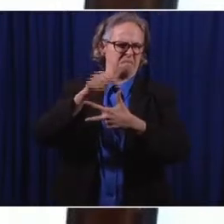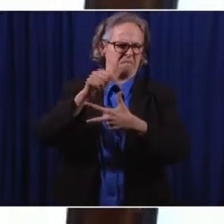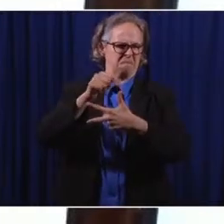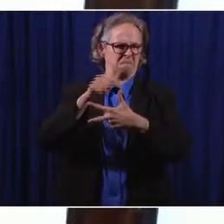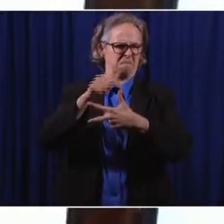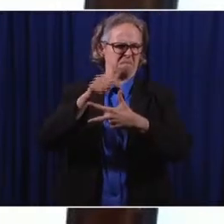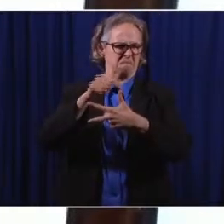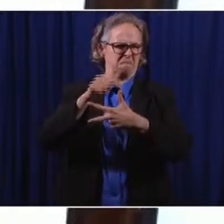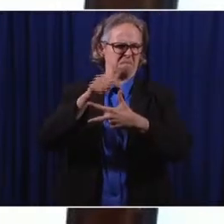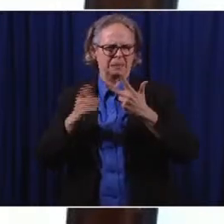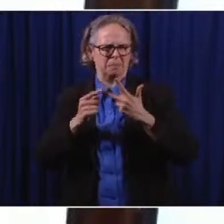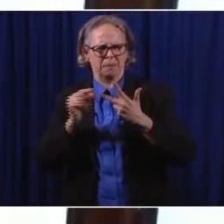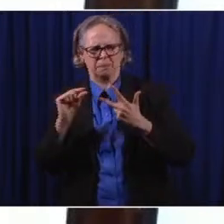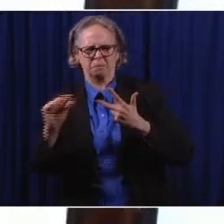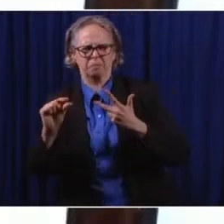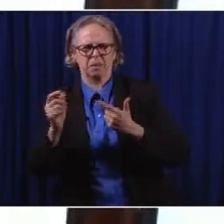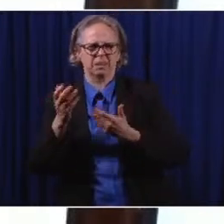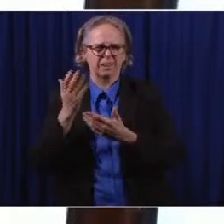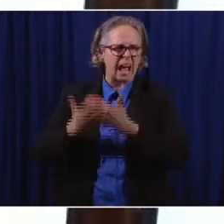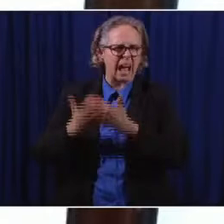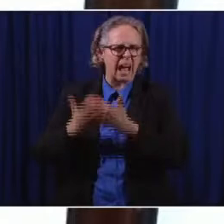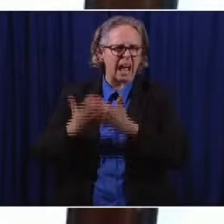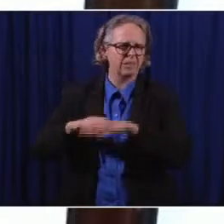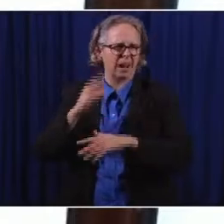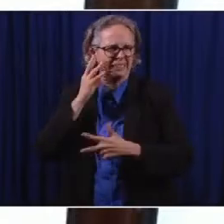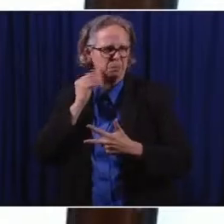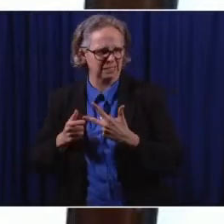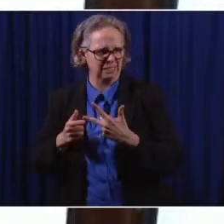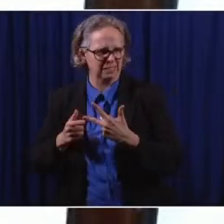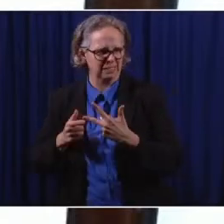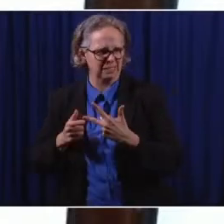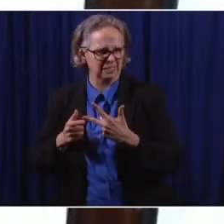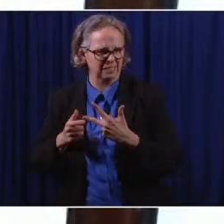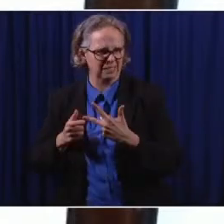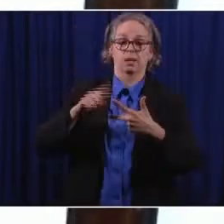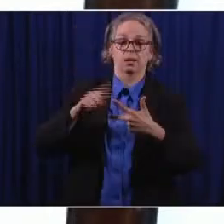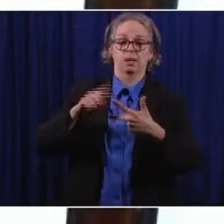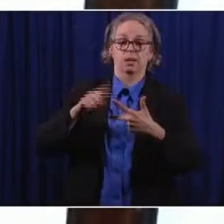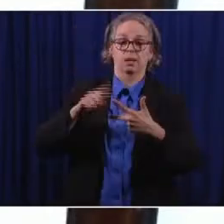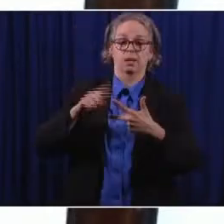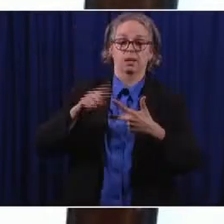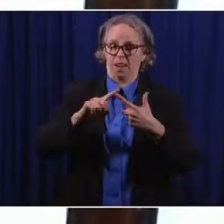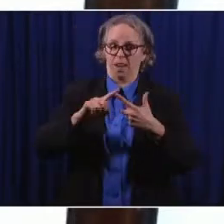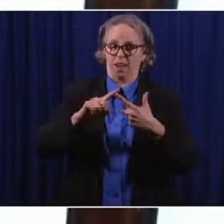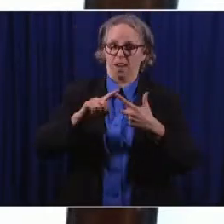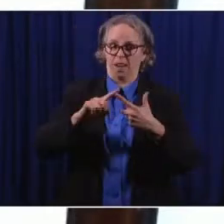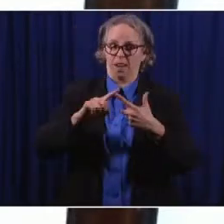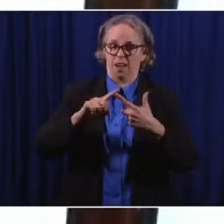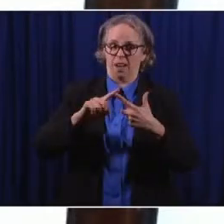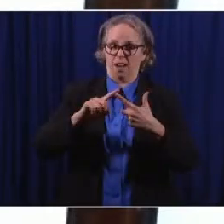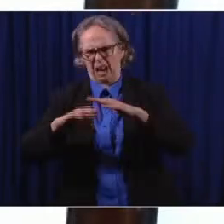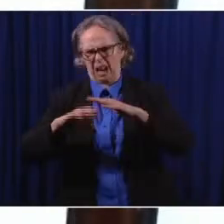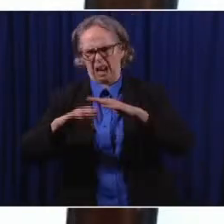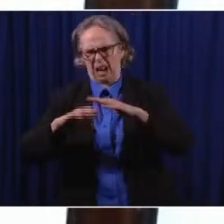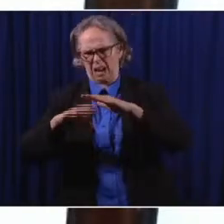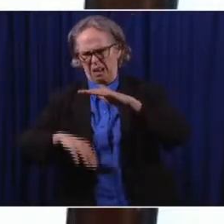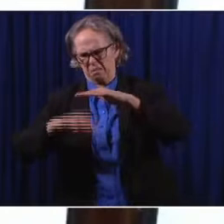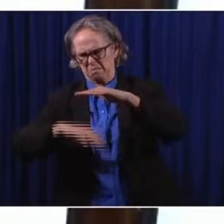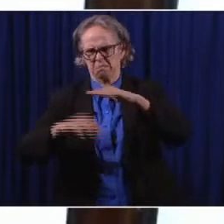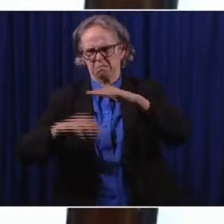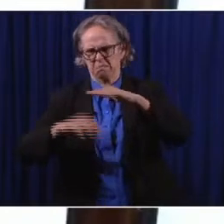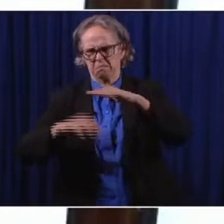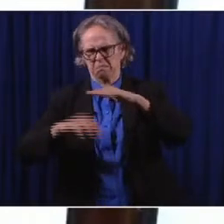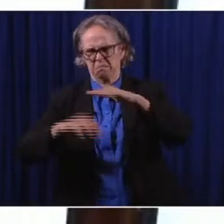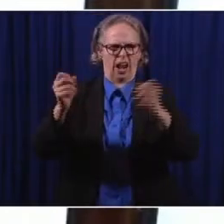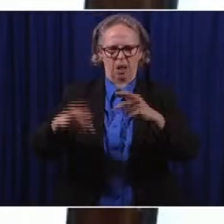But we did start in a hybrid system to give us the ability to kind of start slow. It was new